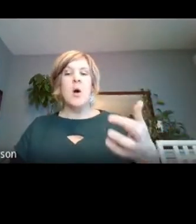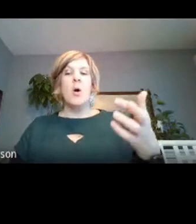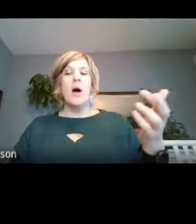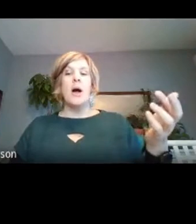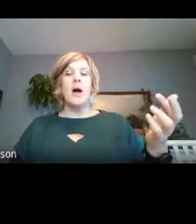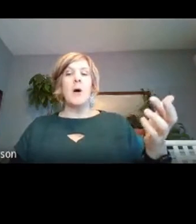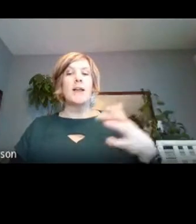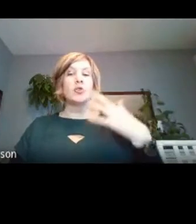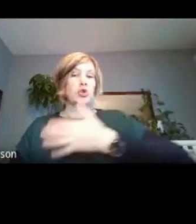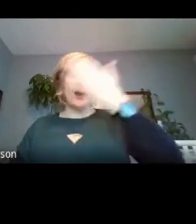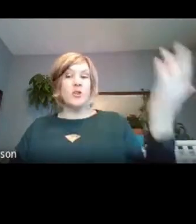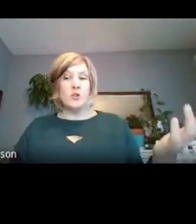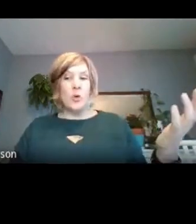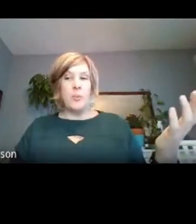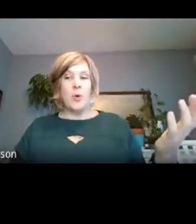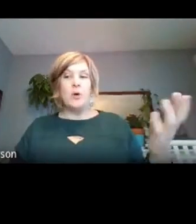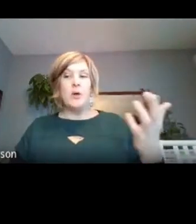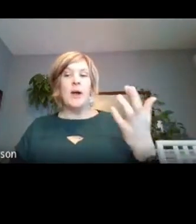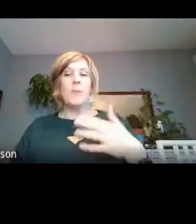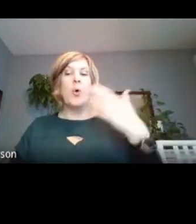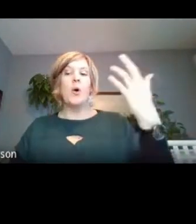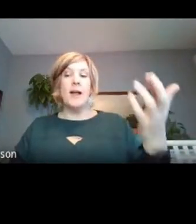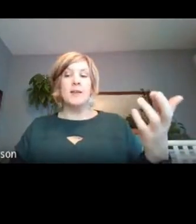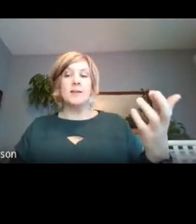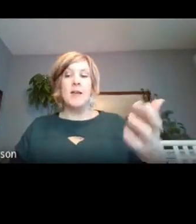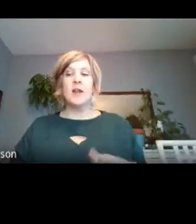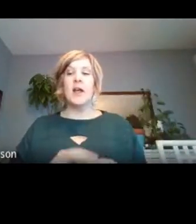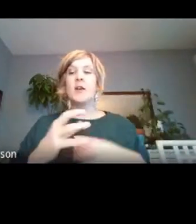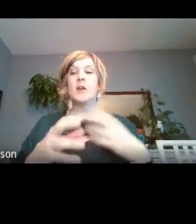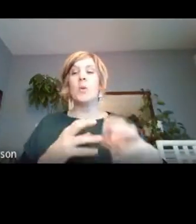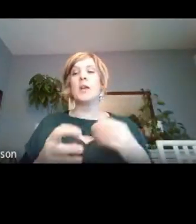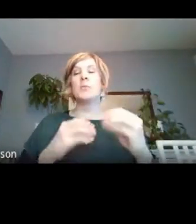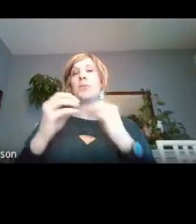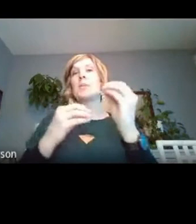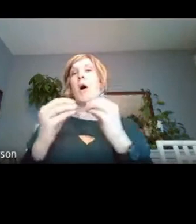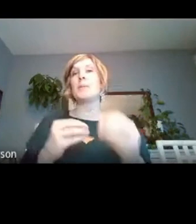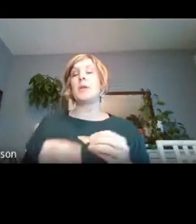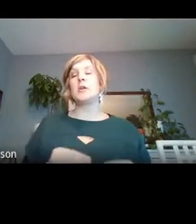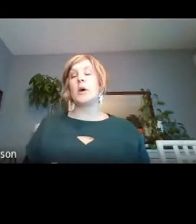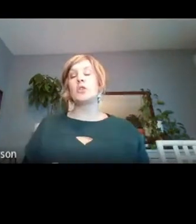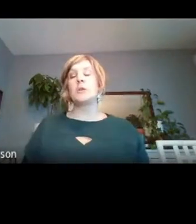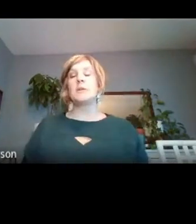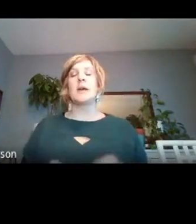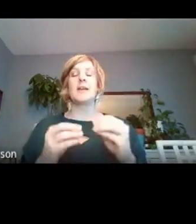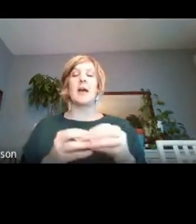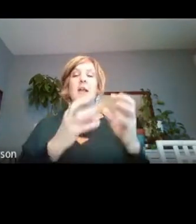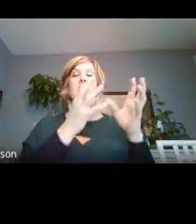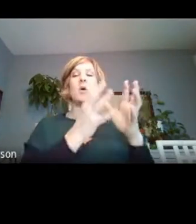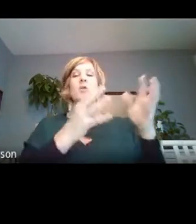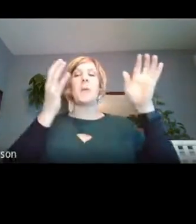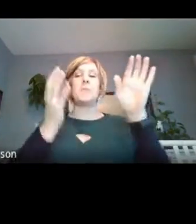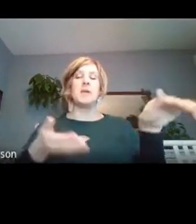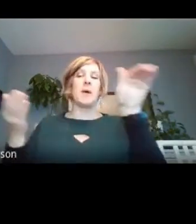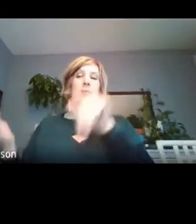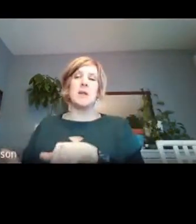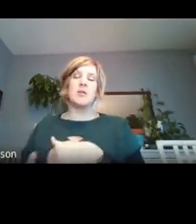um i can trash this whole poll or i can save it and i can go in and pre-populate the questions again it